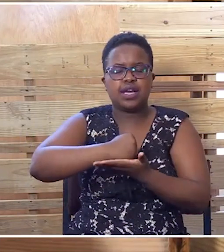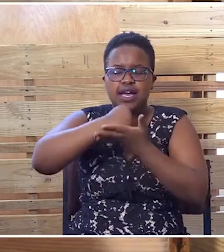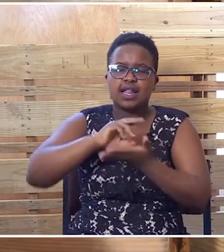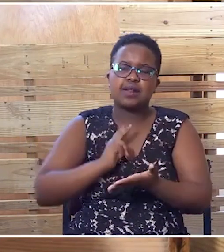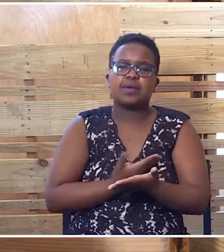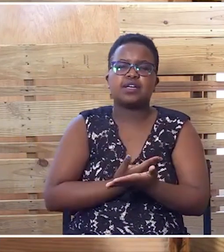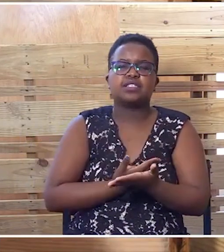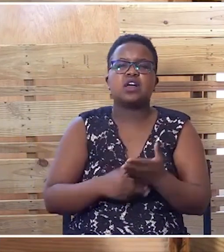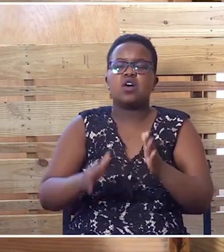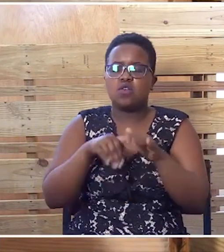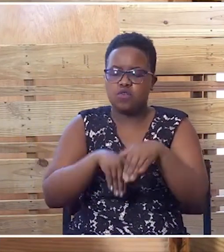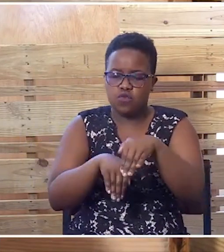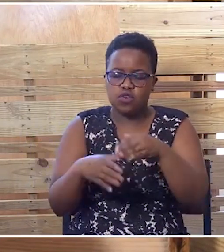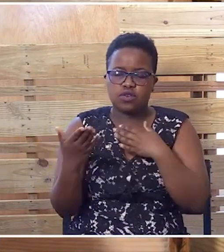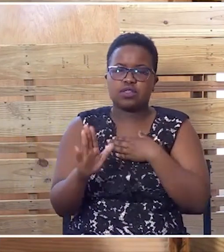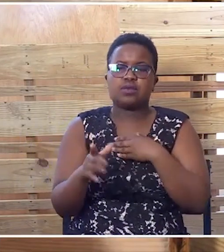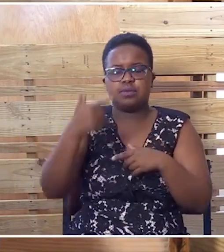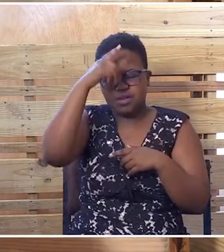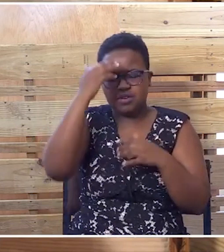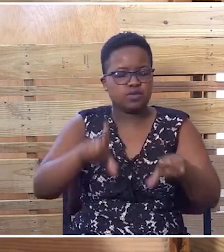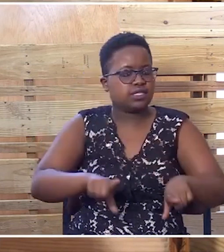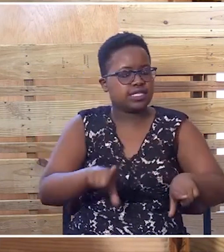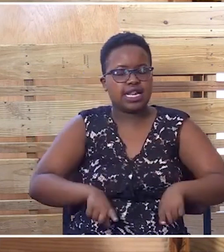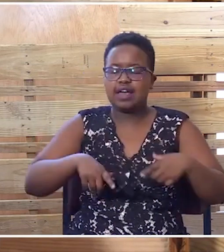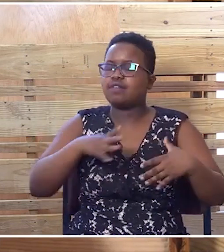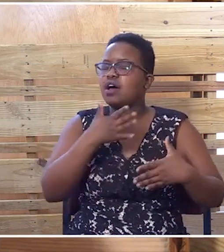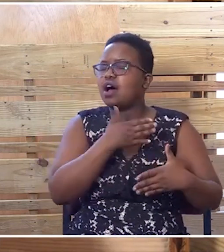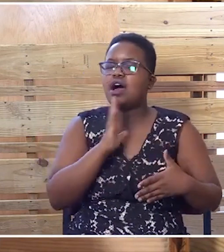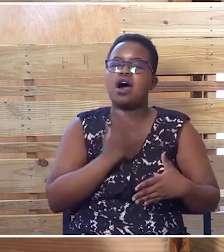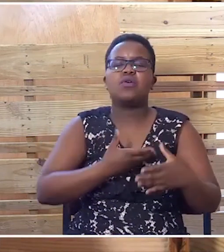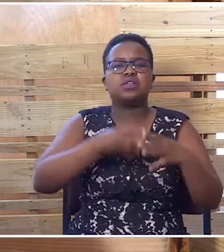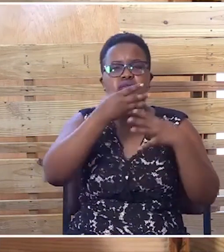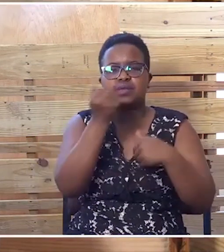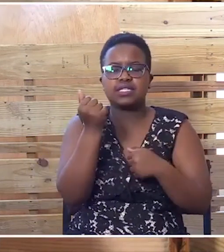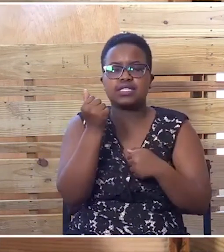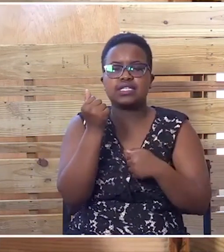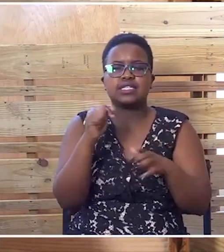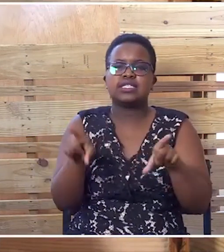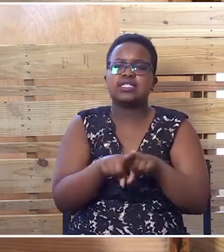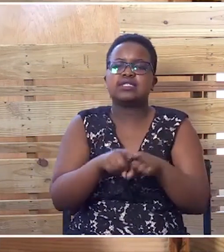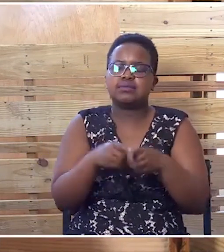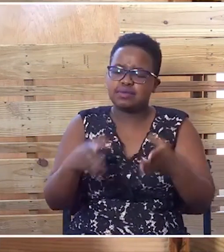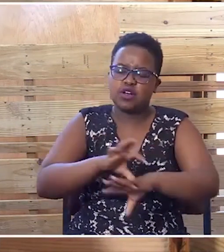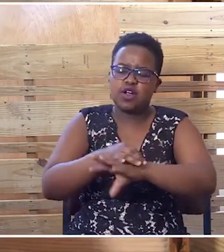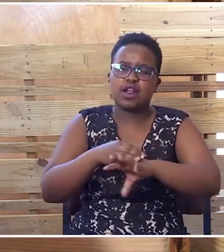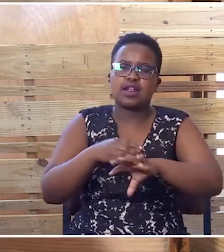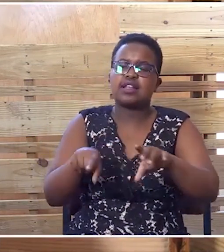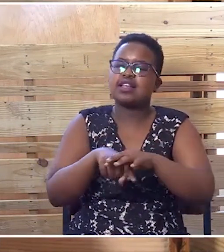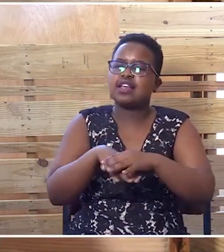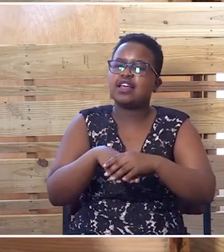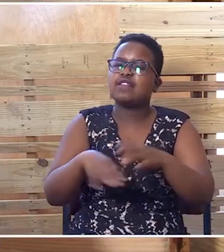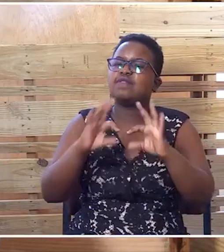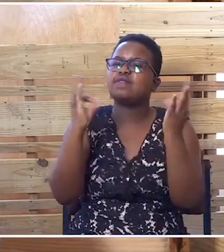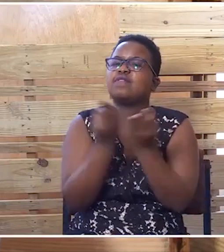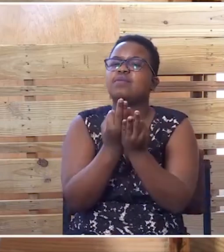follow them. Because, Lord, oh God, they make our lives better. They make life better even here on earth and even in our families, oh God.